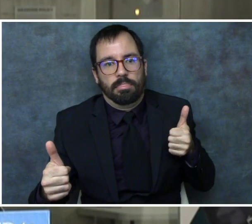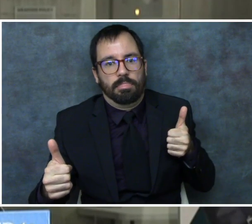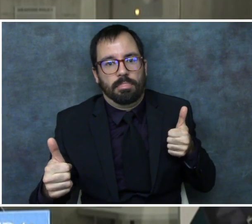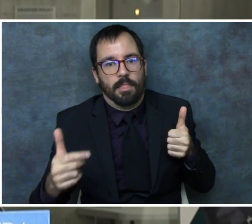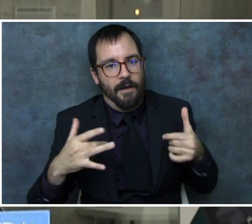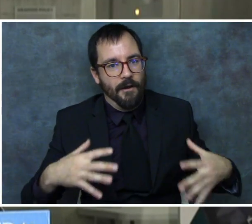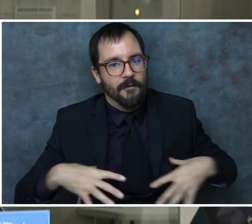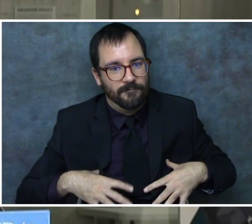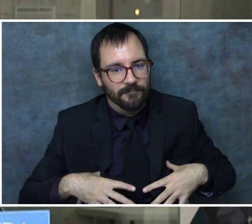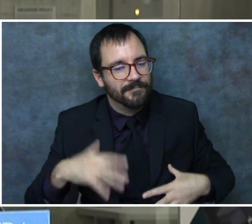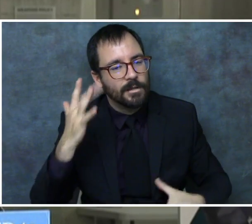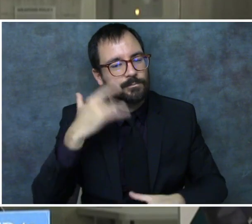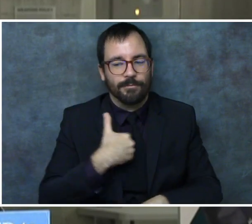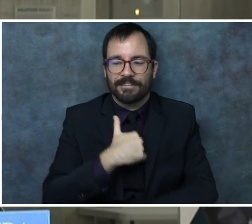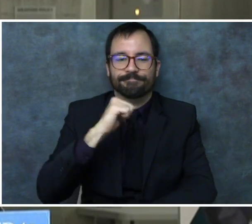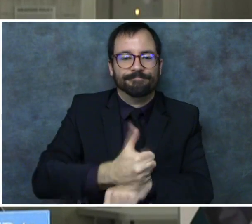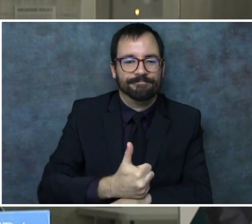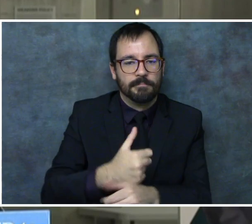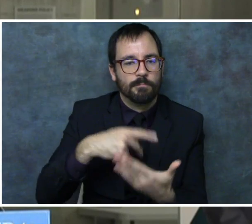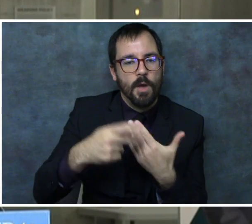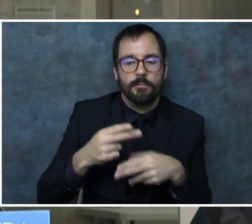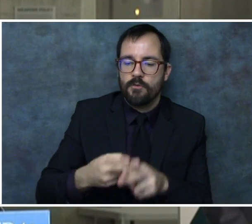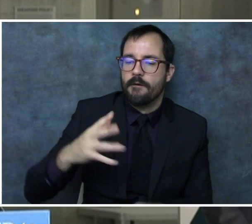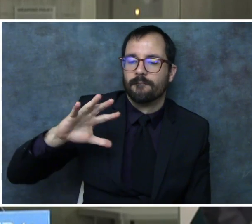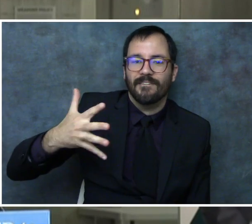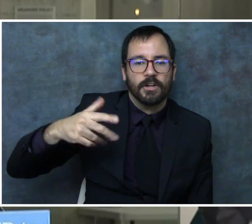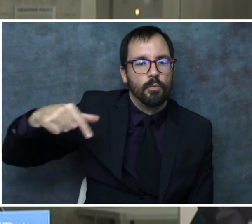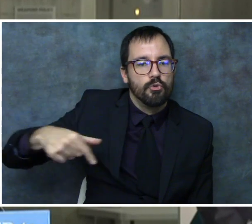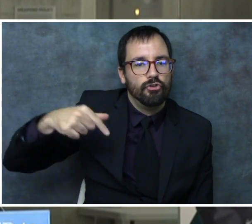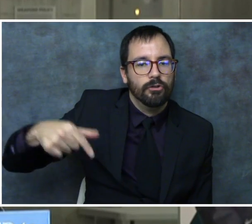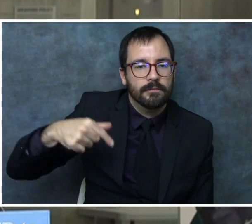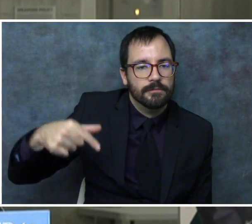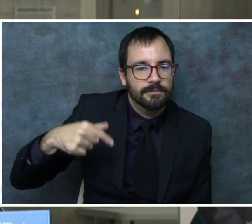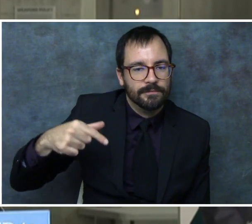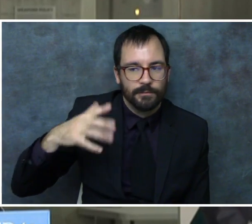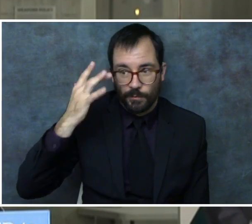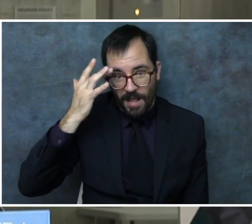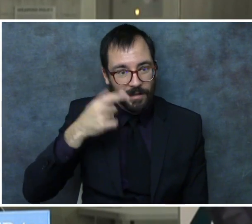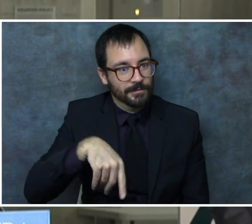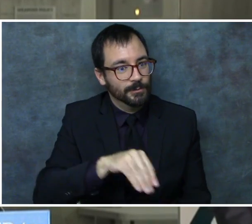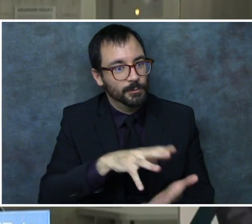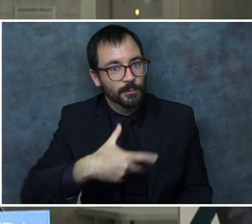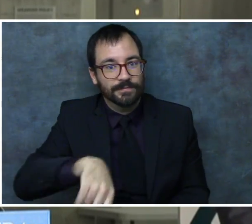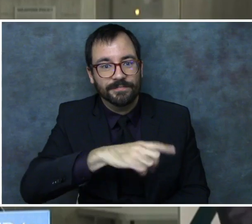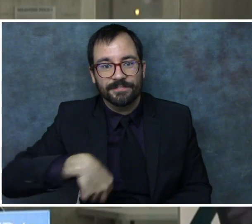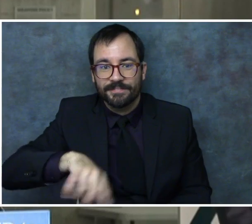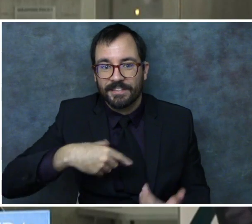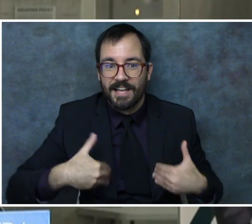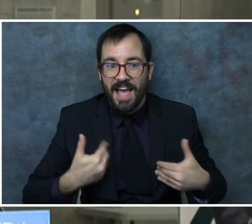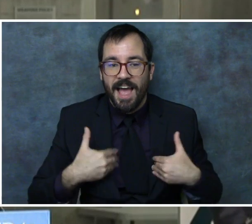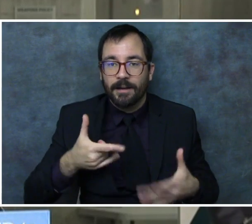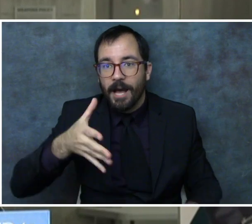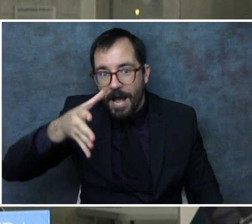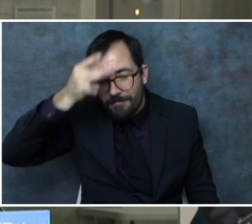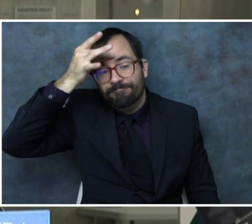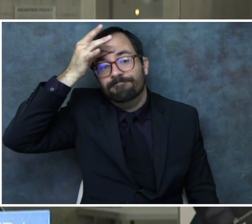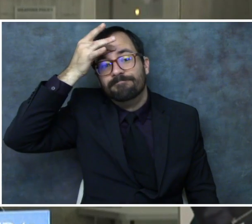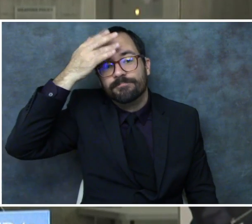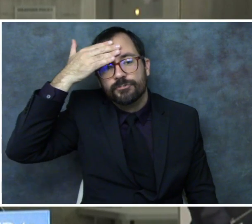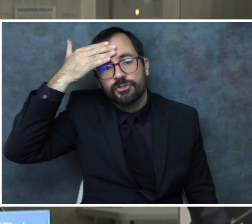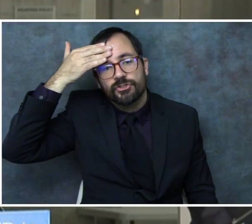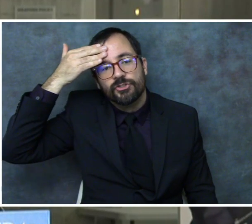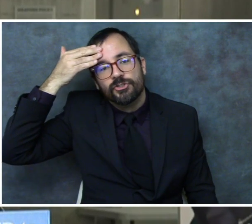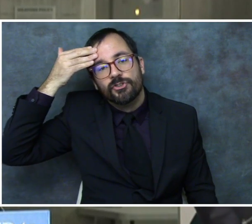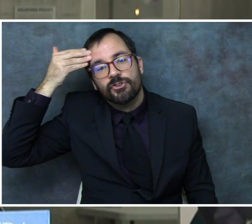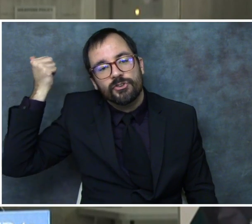people not retaining the knowledge they learned in school. So Fifth Quarter got about 25% of our students to go learning in the summertime. That's why we're